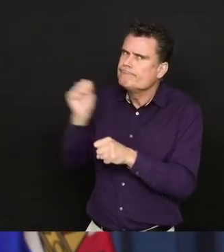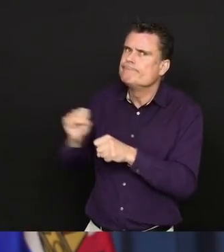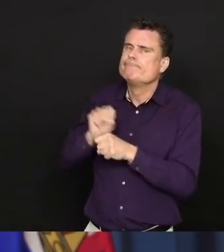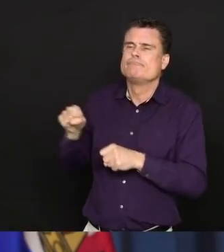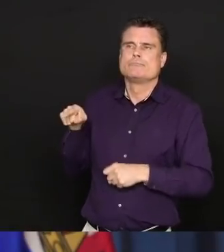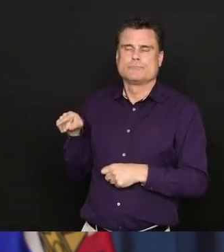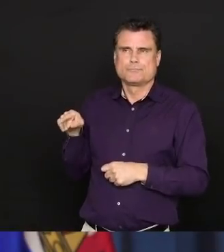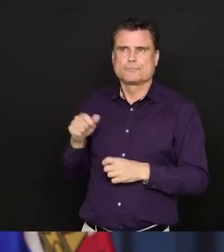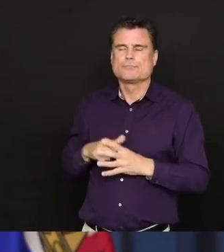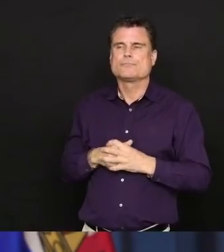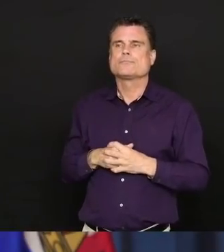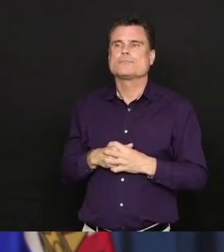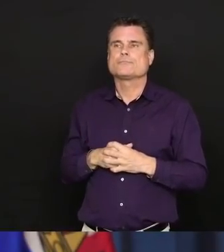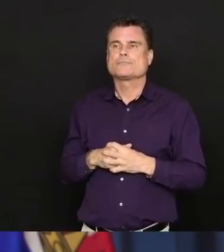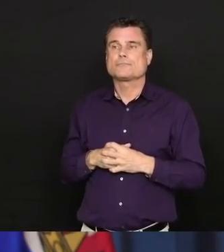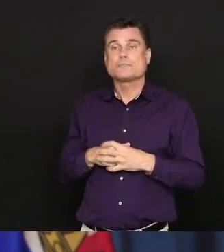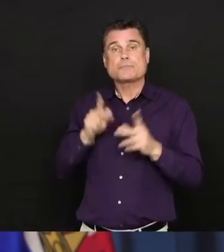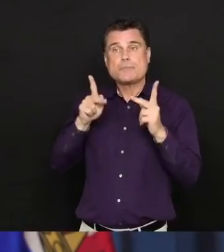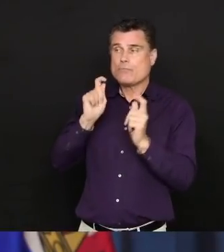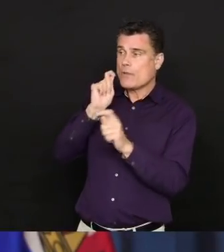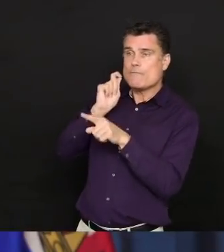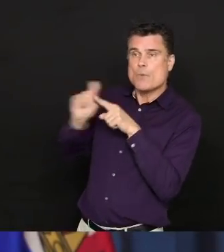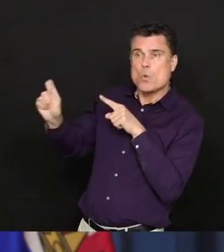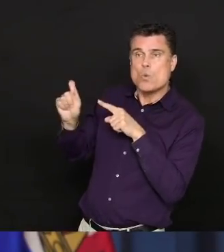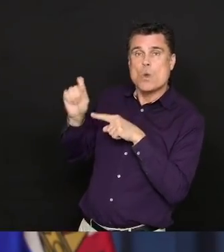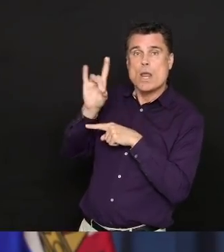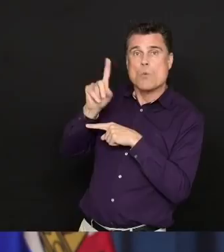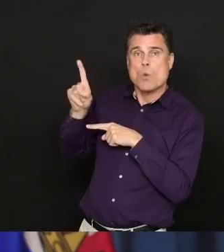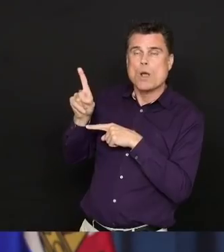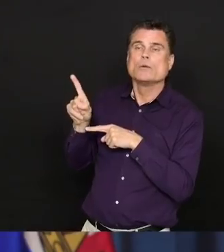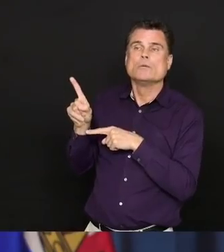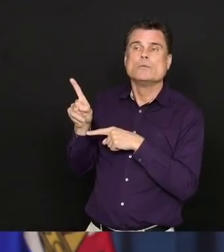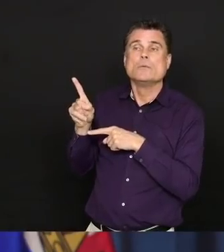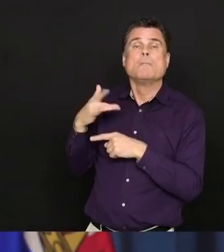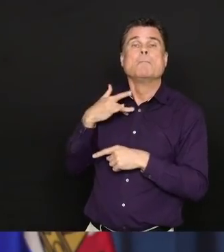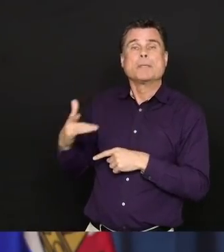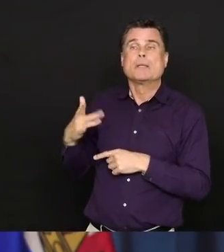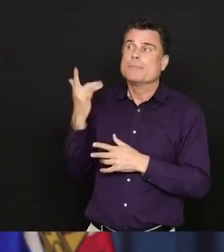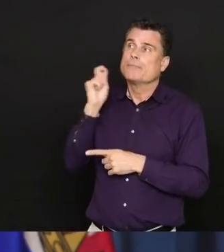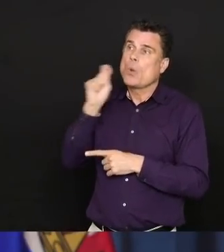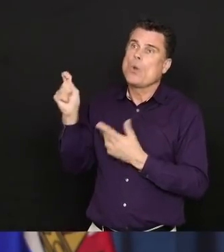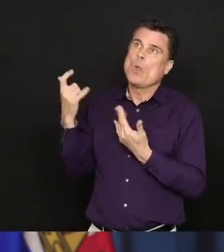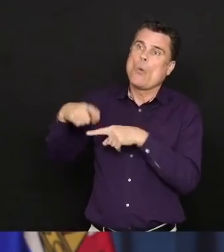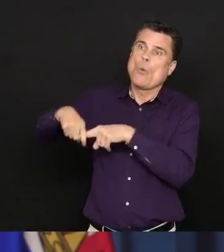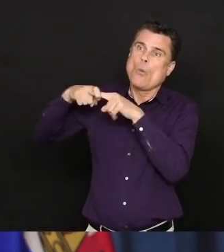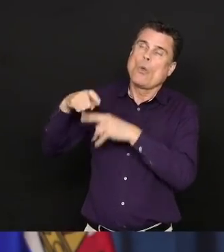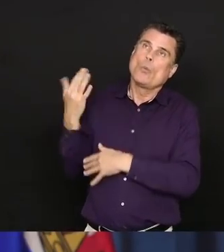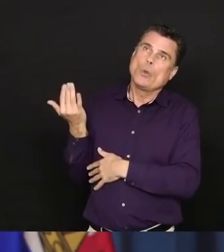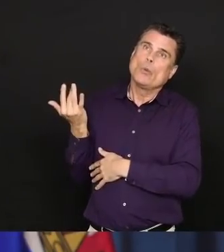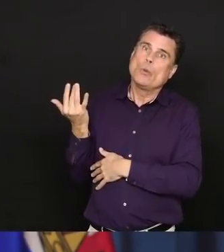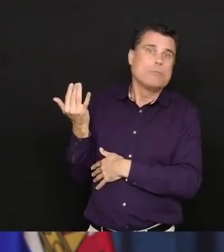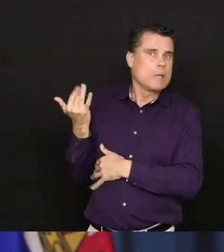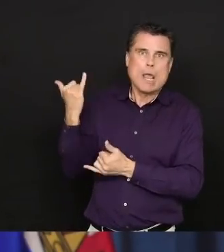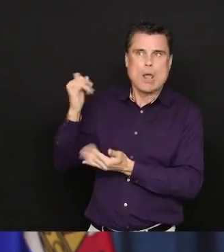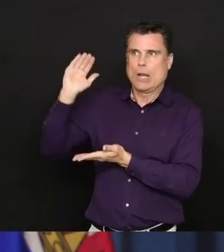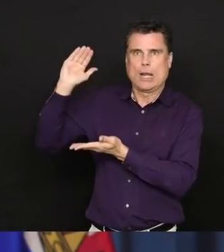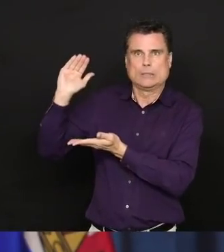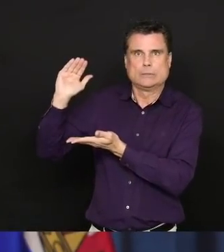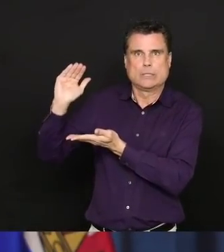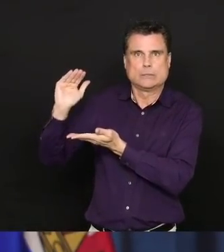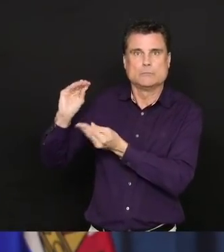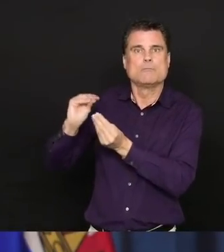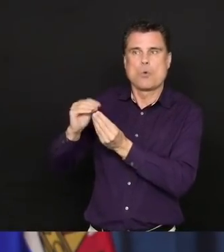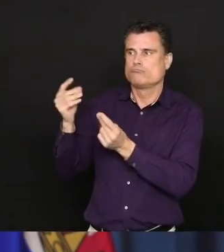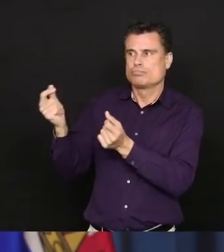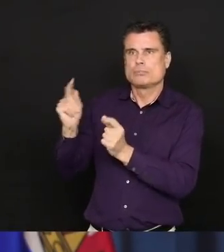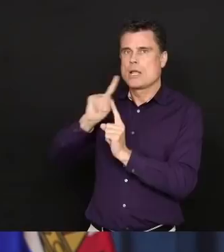I want to note that there has been some concerns expressed as a consequence of the measures we've taken on parking, the free parking, in some facilities